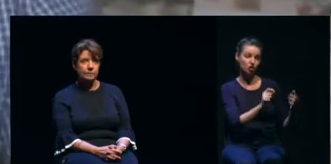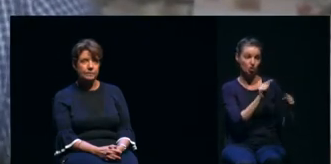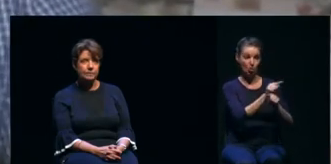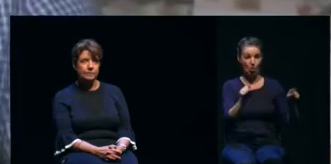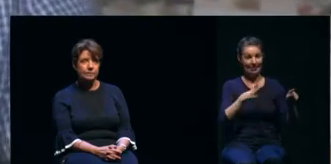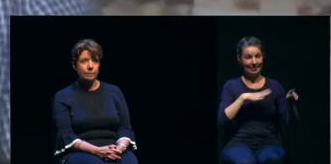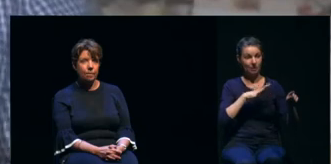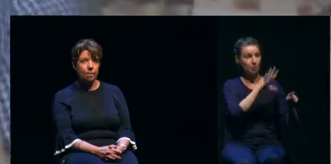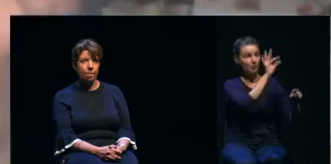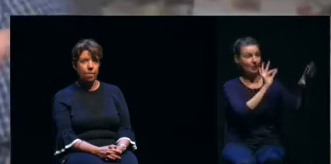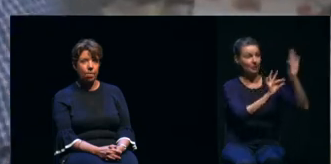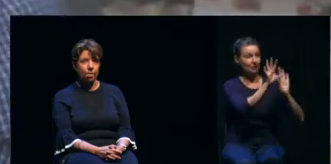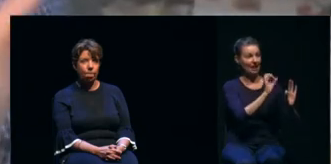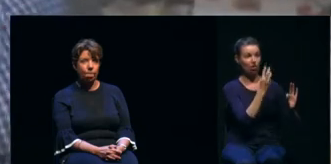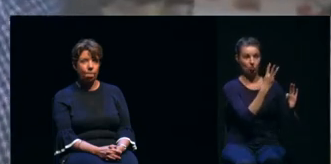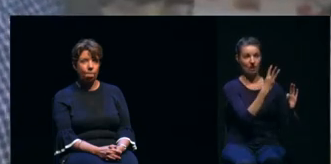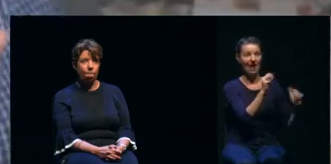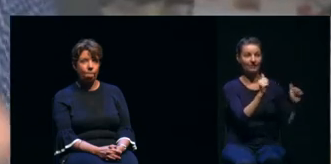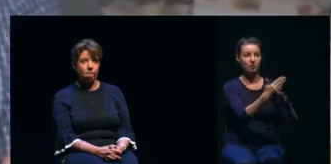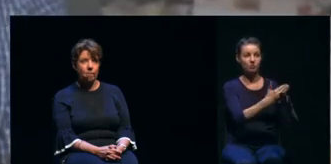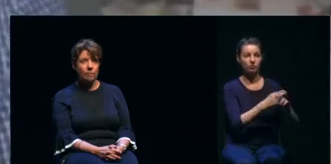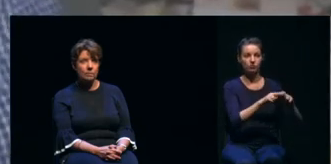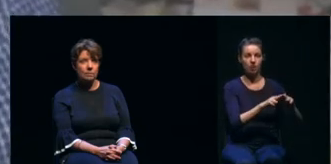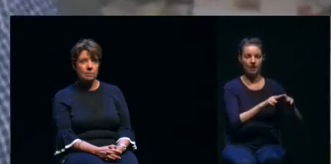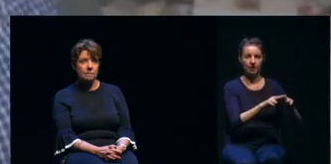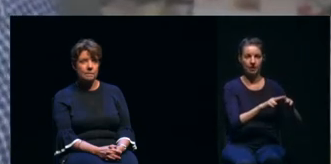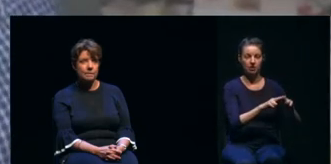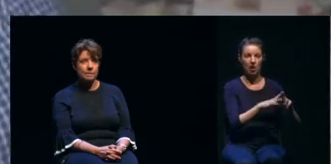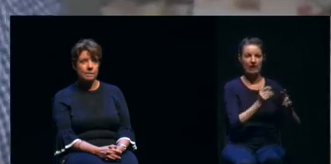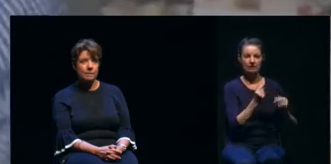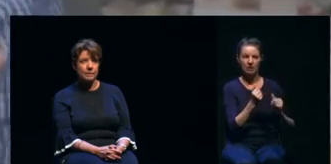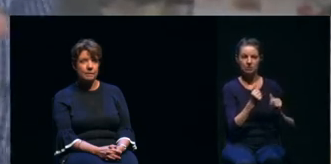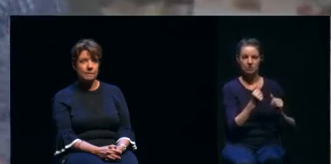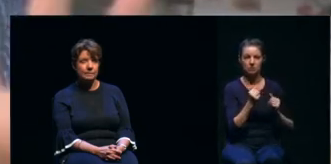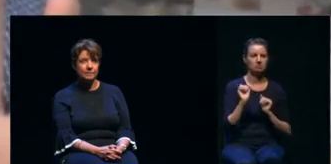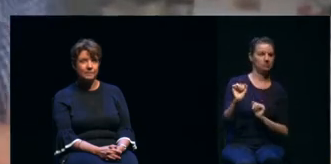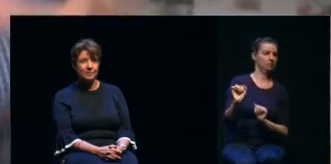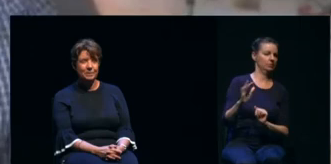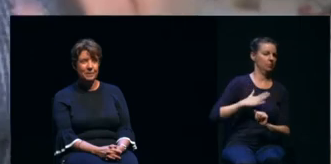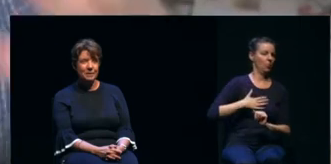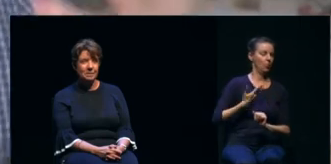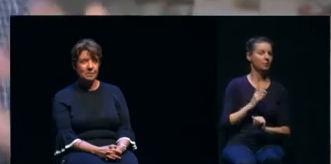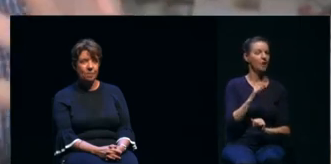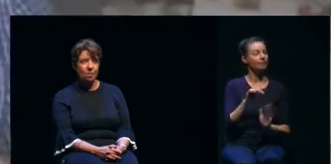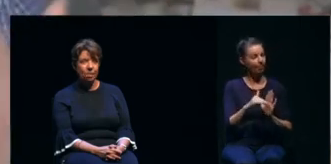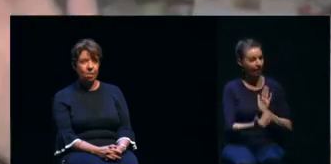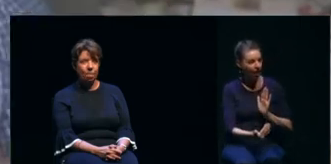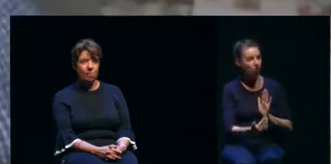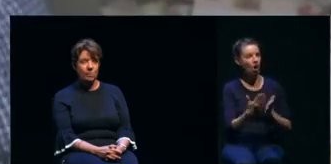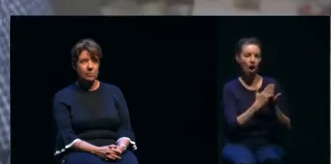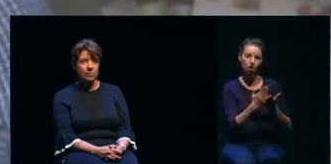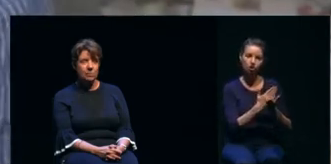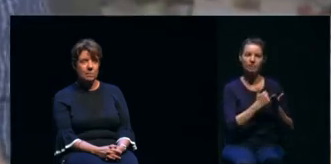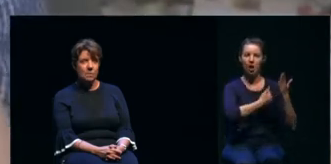by Friday. And it took about a week to get the system up and running. There was a bit of resistance, had to do a bit of shouting. But now I share my to-do list